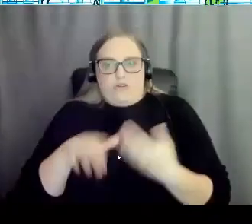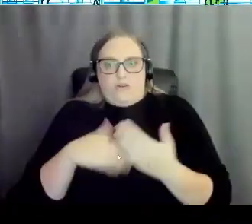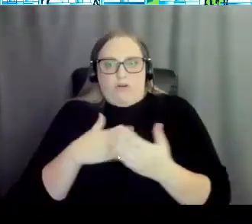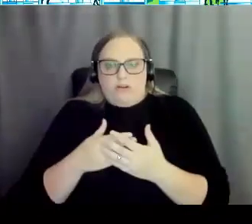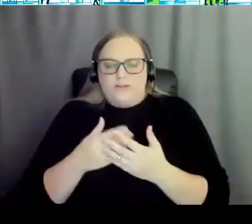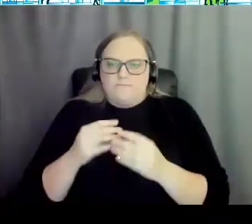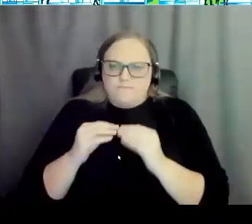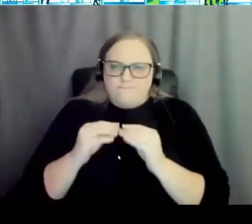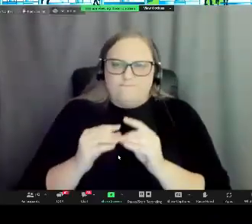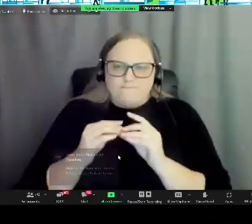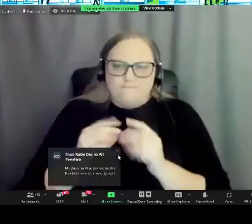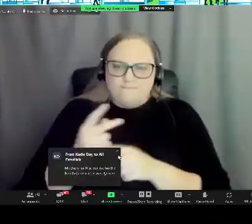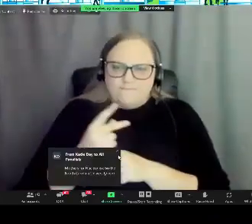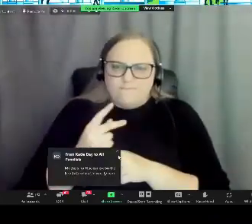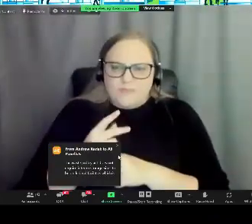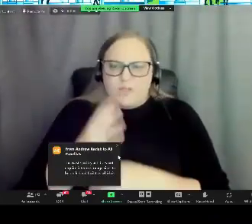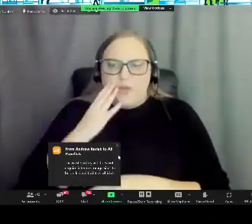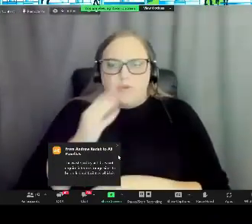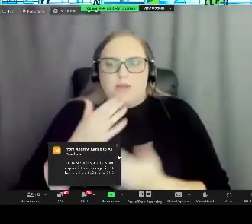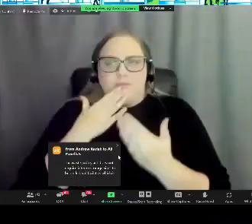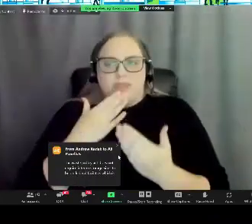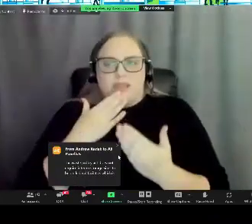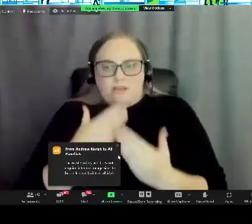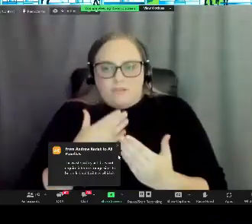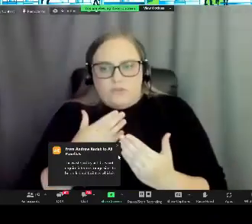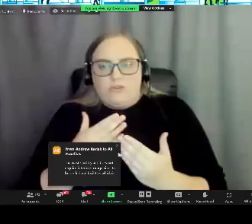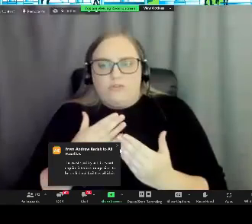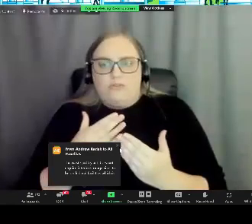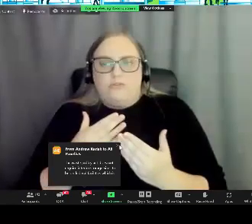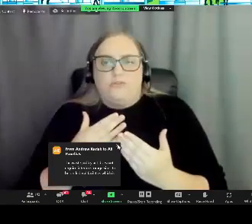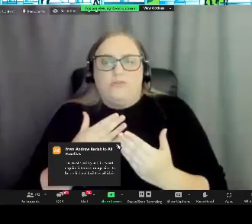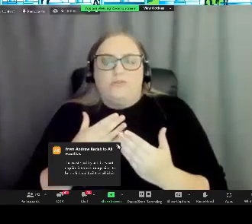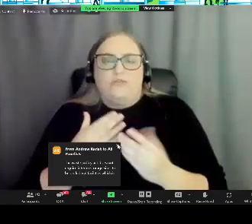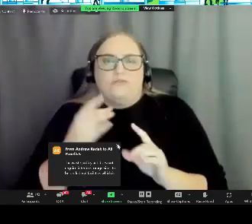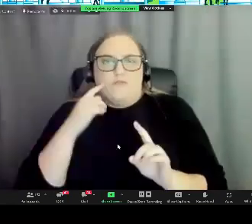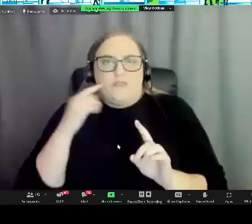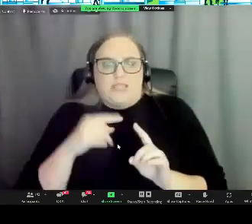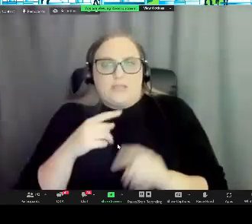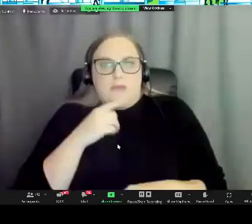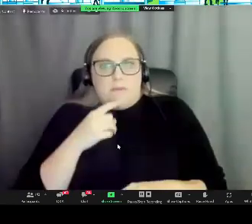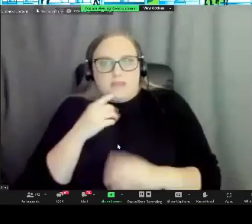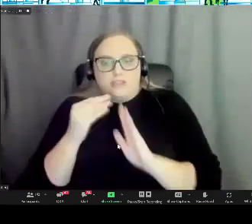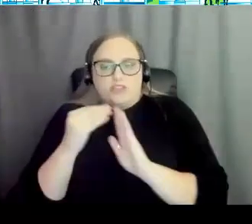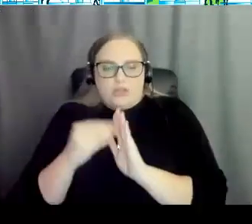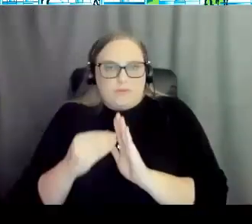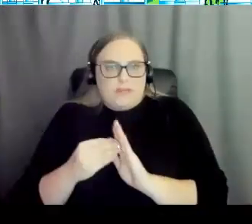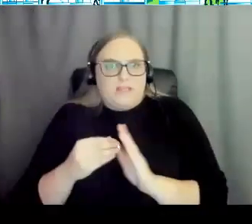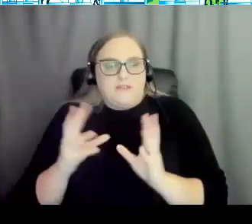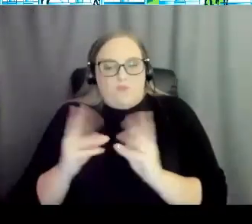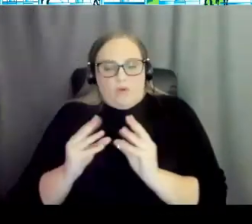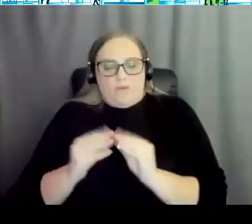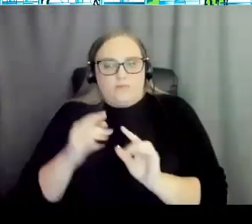that's why I'm so thankful for this opportunity that we can have these public documented forums, because we should be having